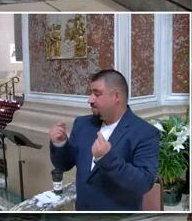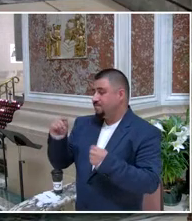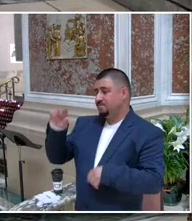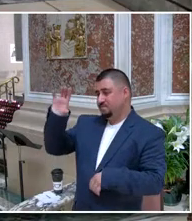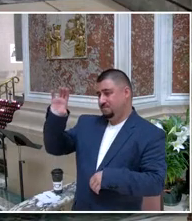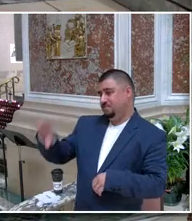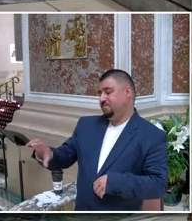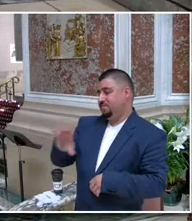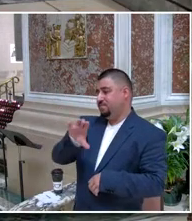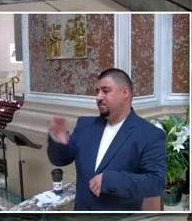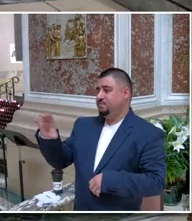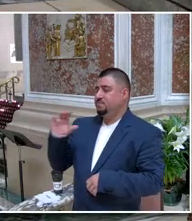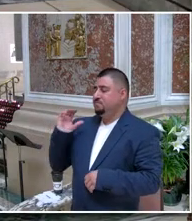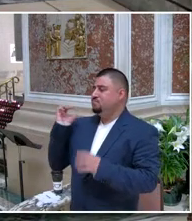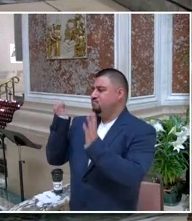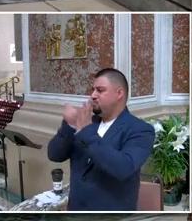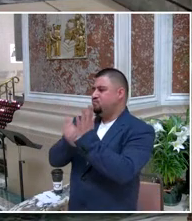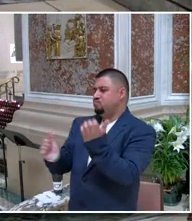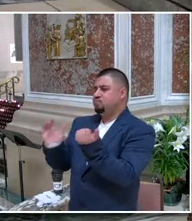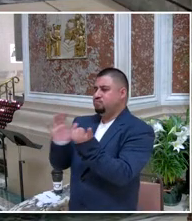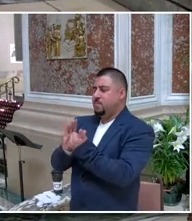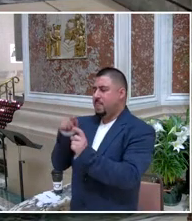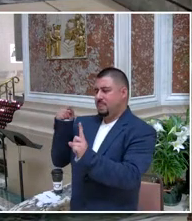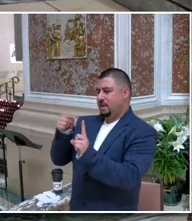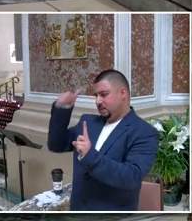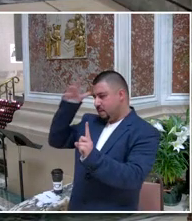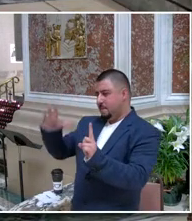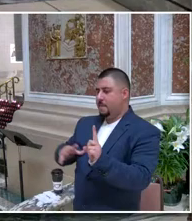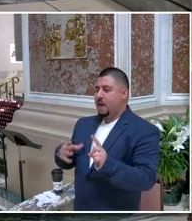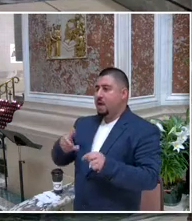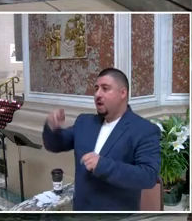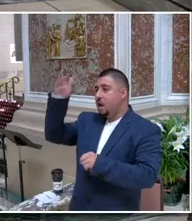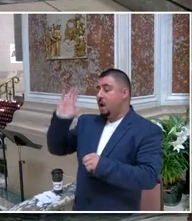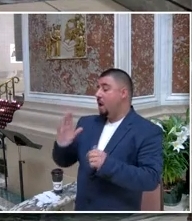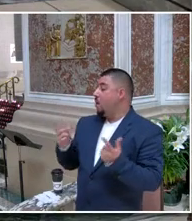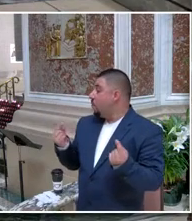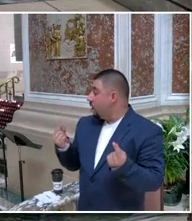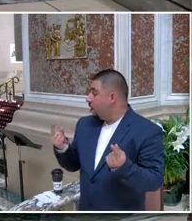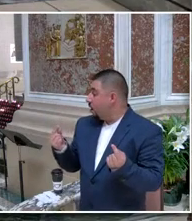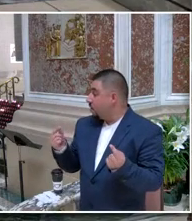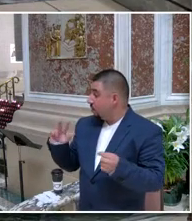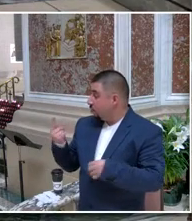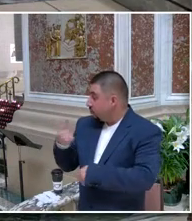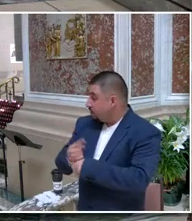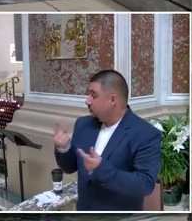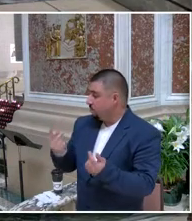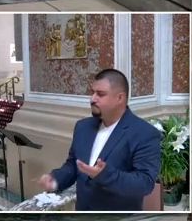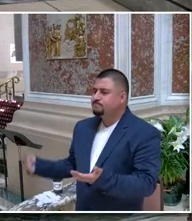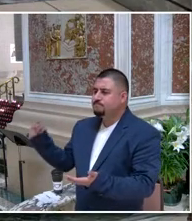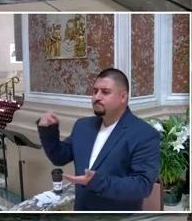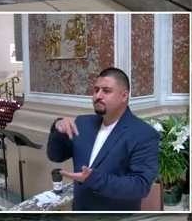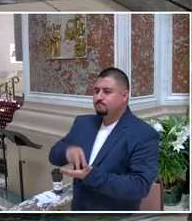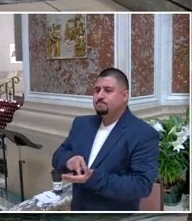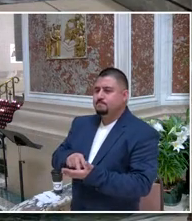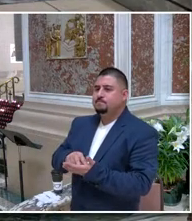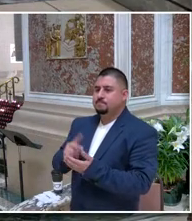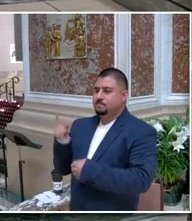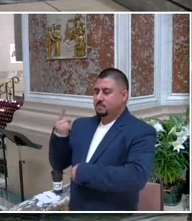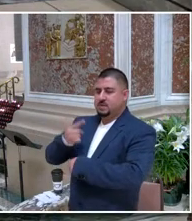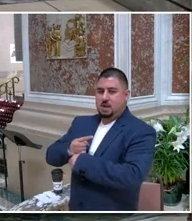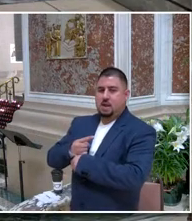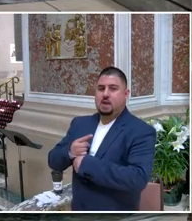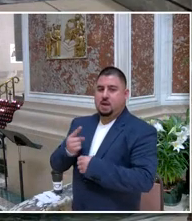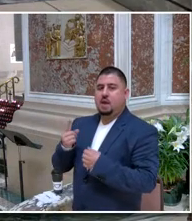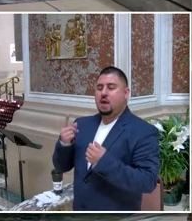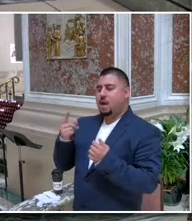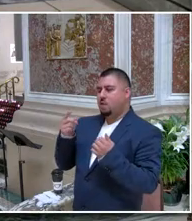a tree. This man God raised on the third day and granted that he